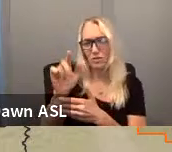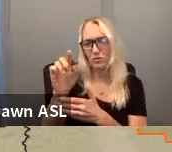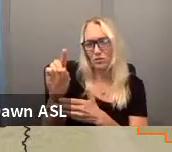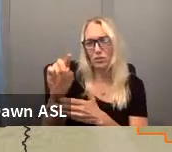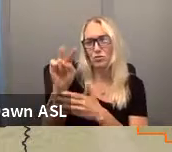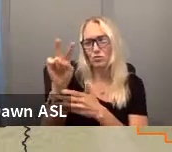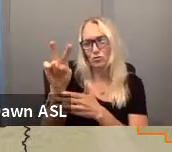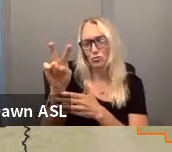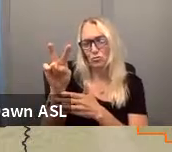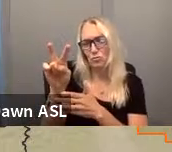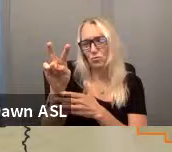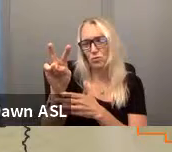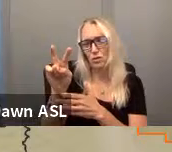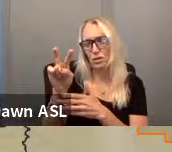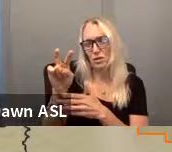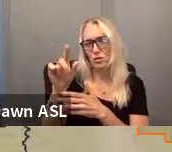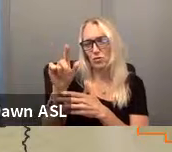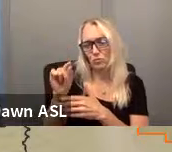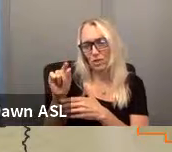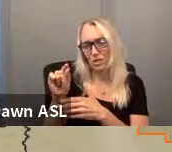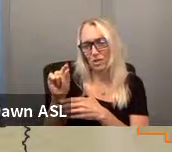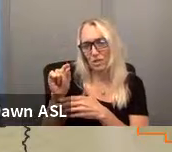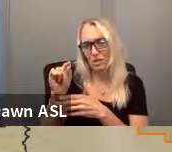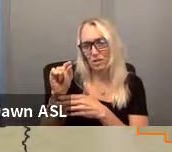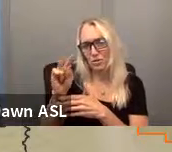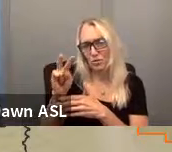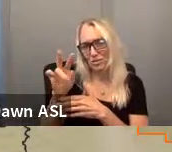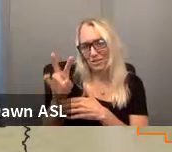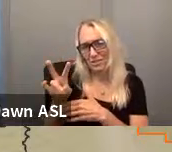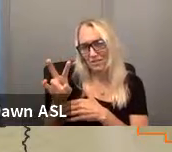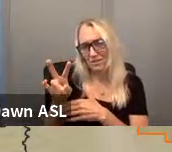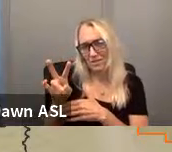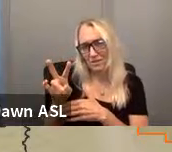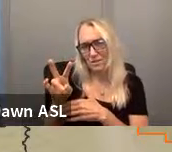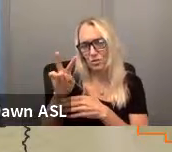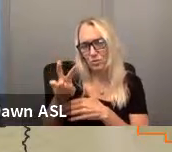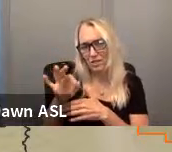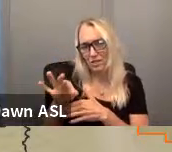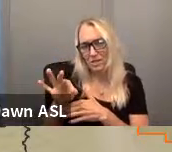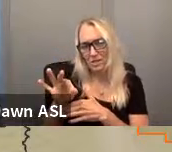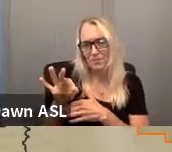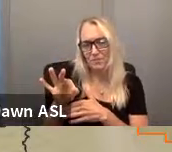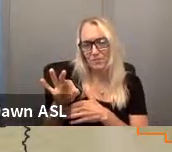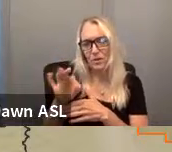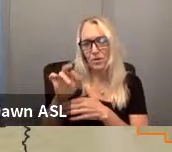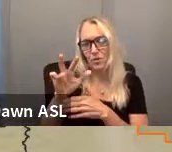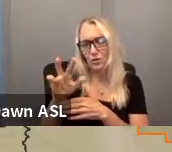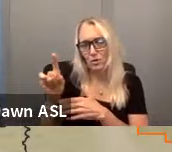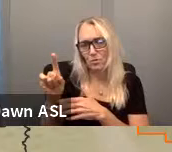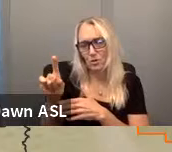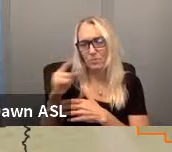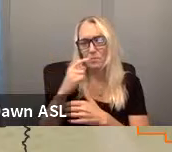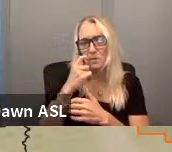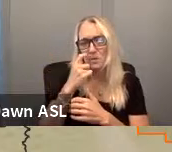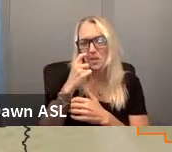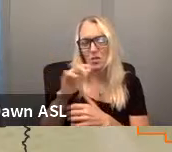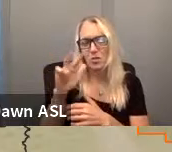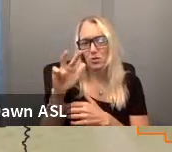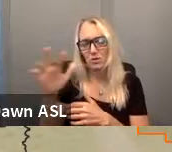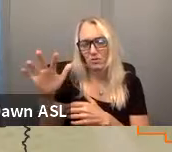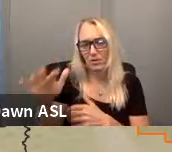2, 20, 27, 29, 31, and